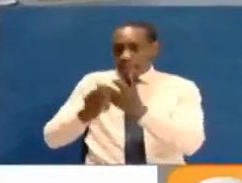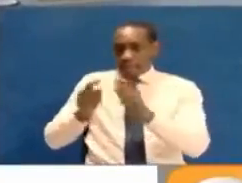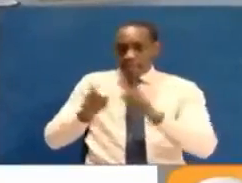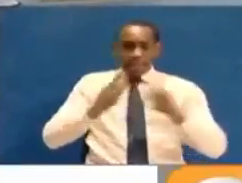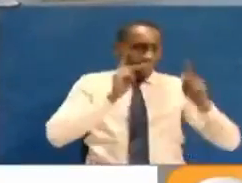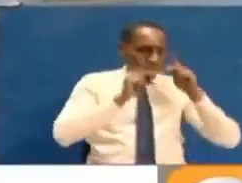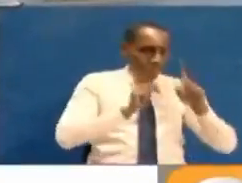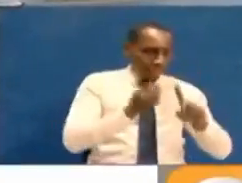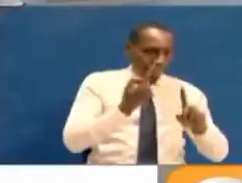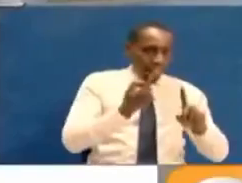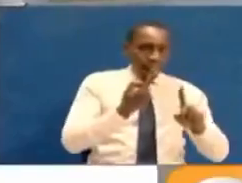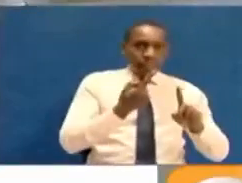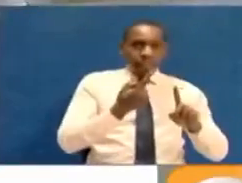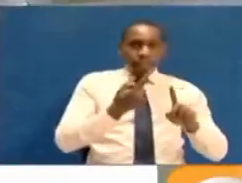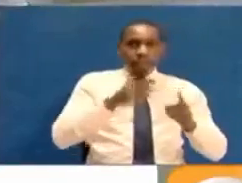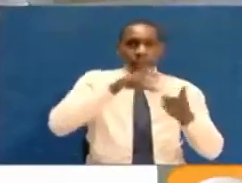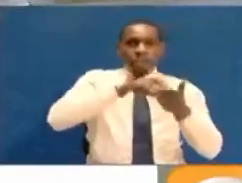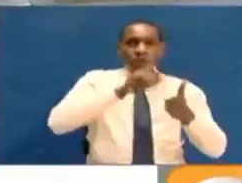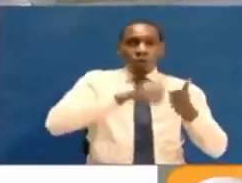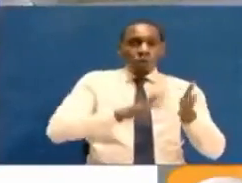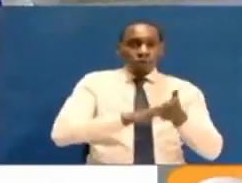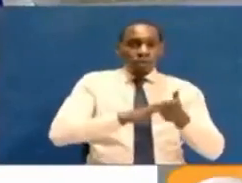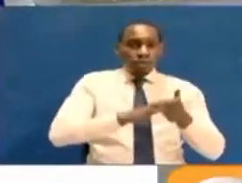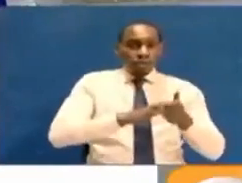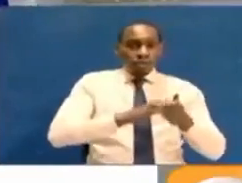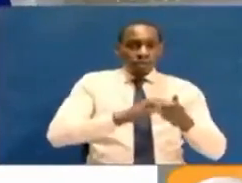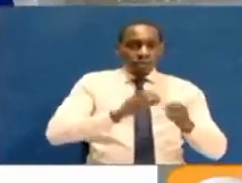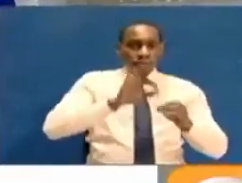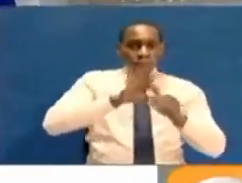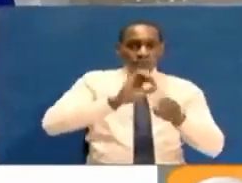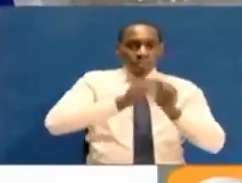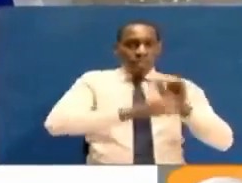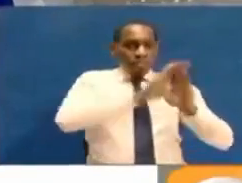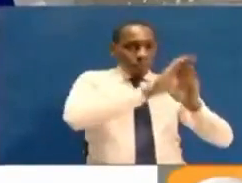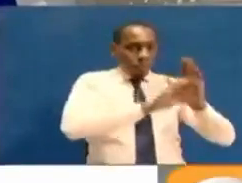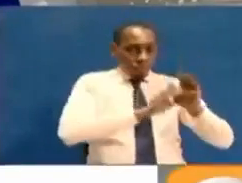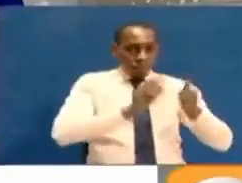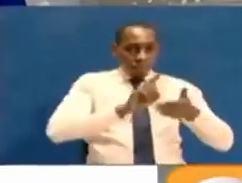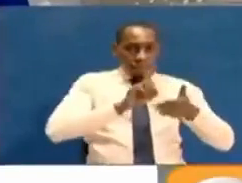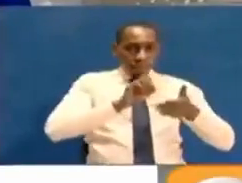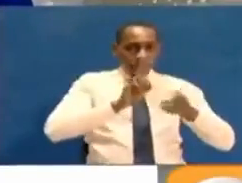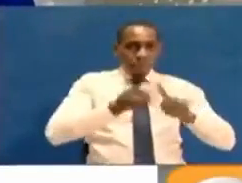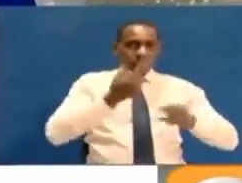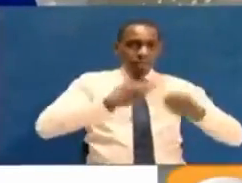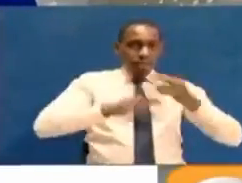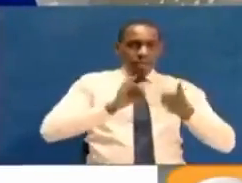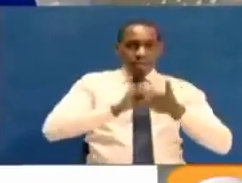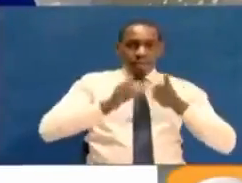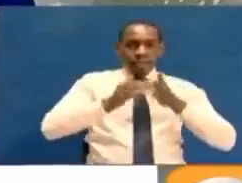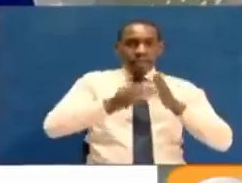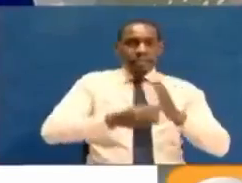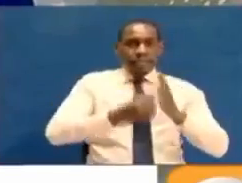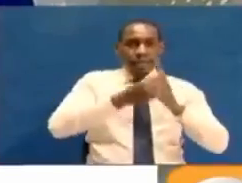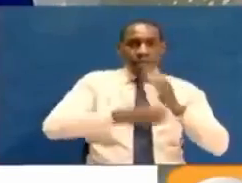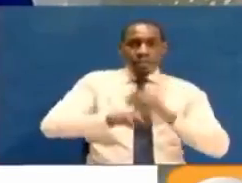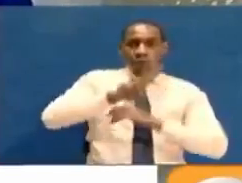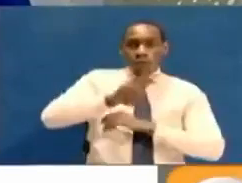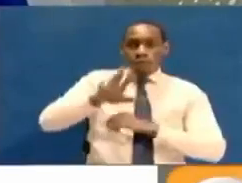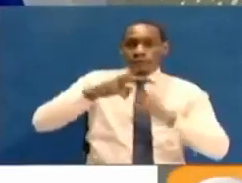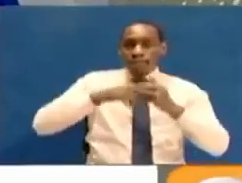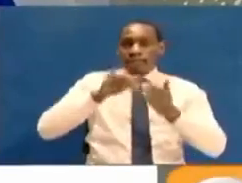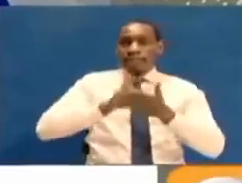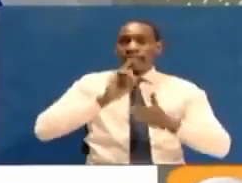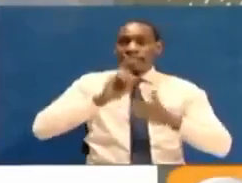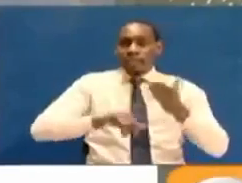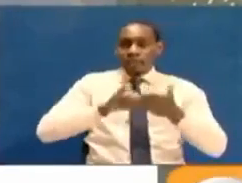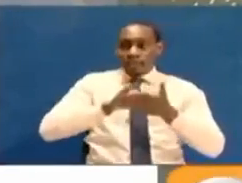some context. Where are we with the referendum process? Let's track that process. Now, what guides this is Article 257, which